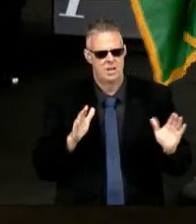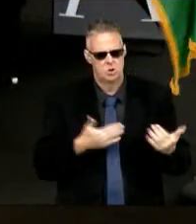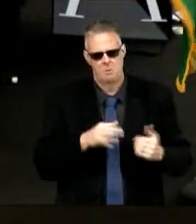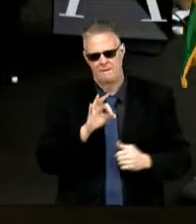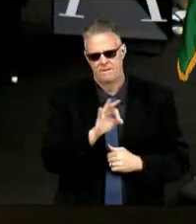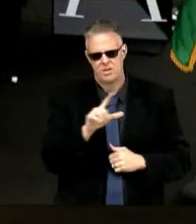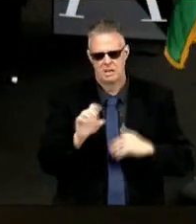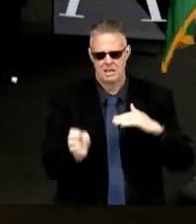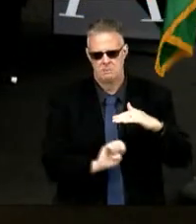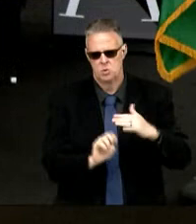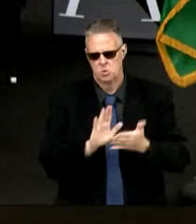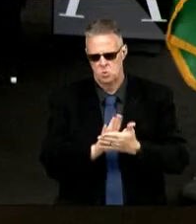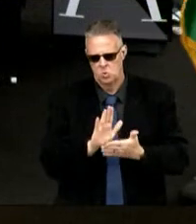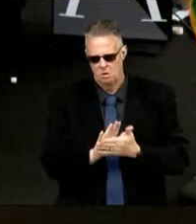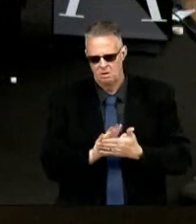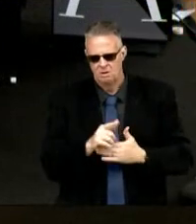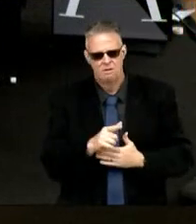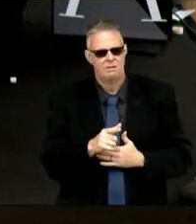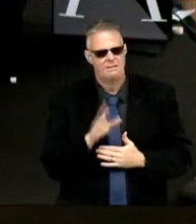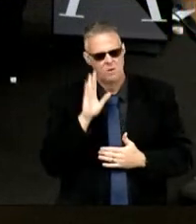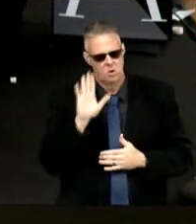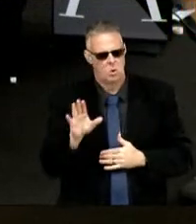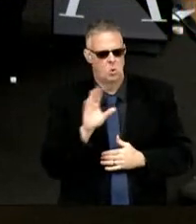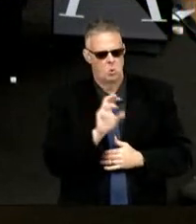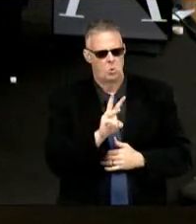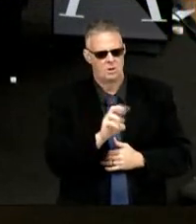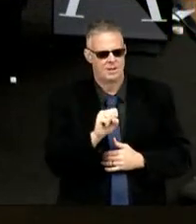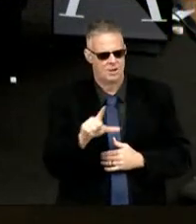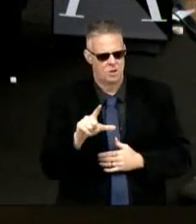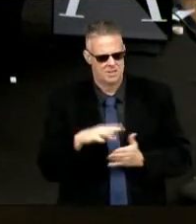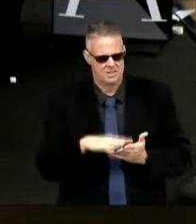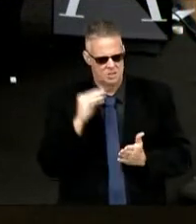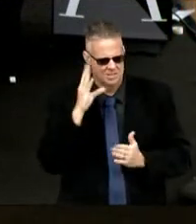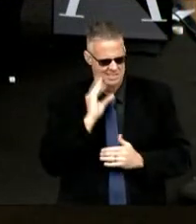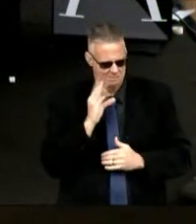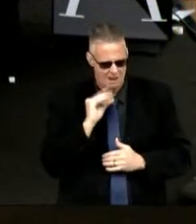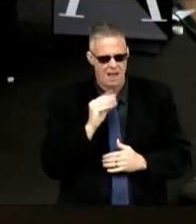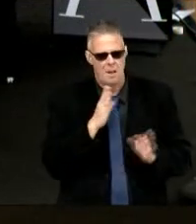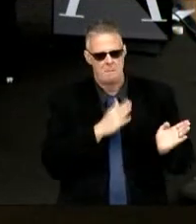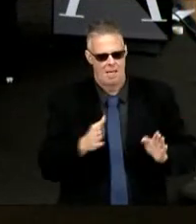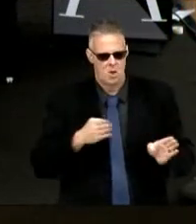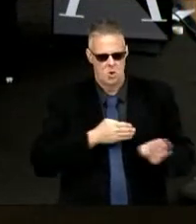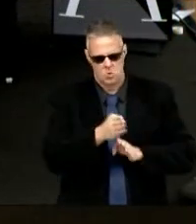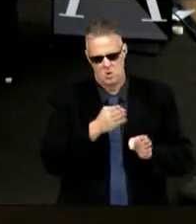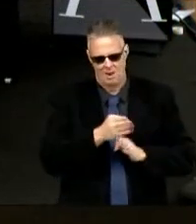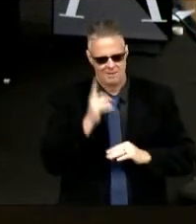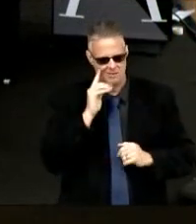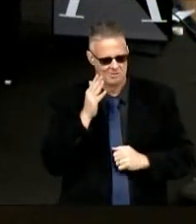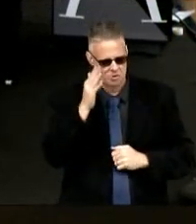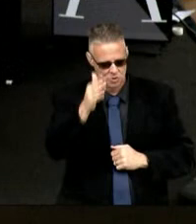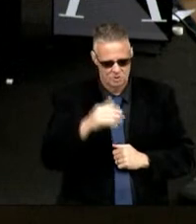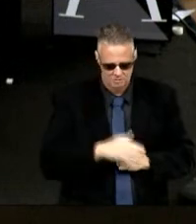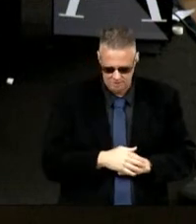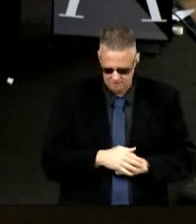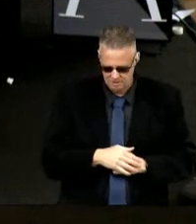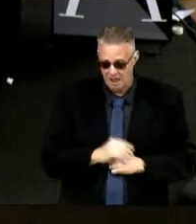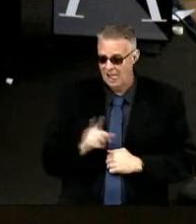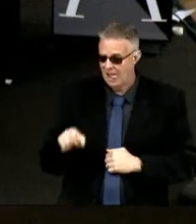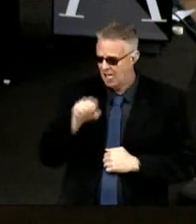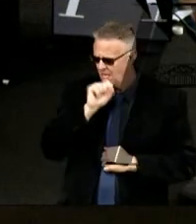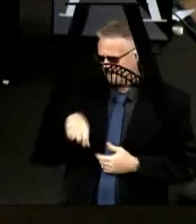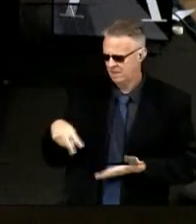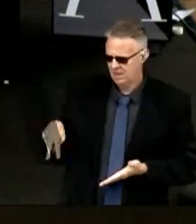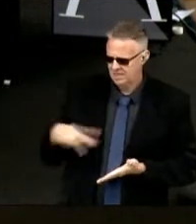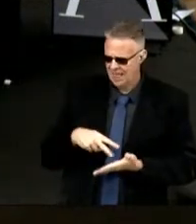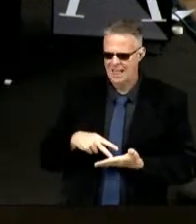Fisher's Landing Elementary for her worksite learning experience and is planning on a career in that field. Seth loves to dance and